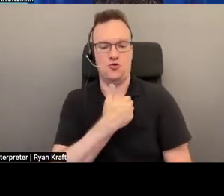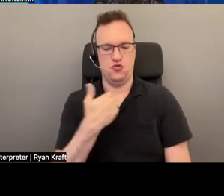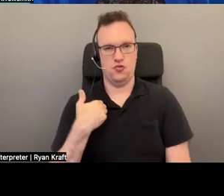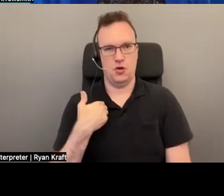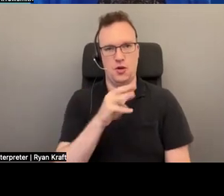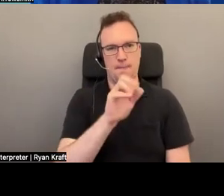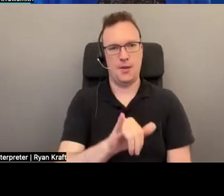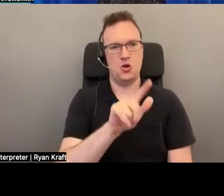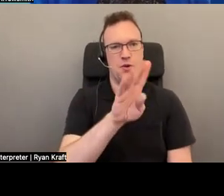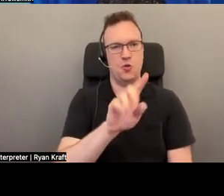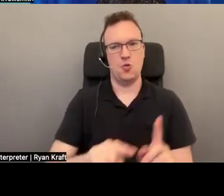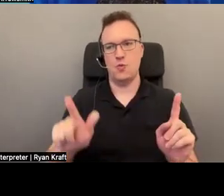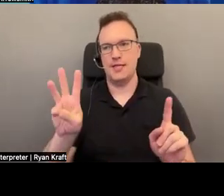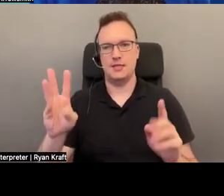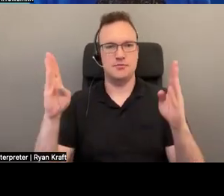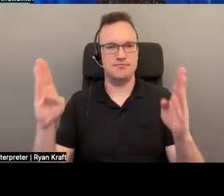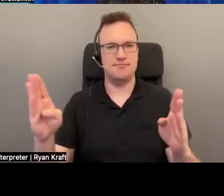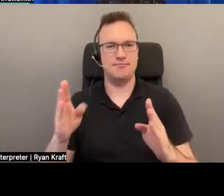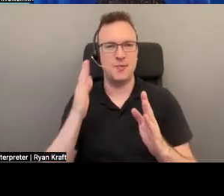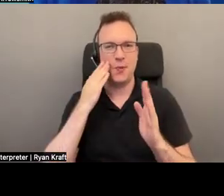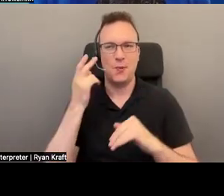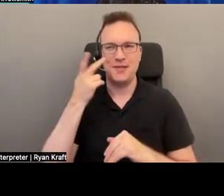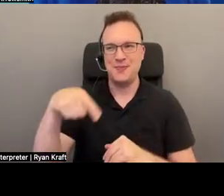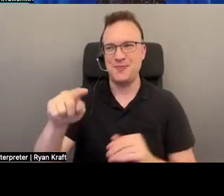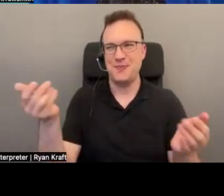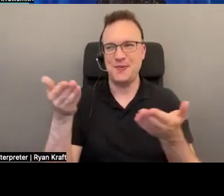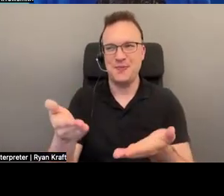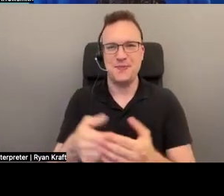24th to the 26th.